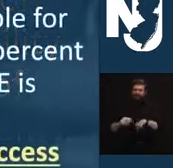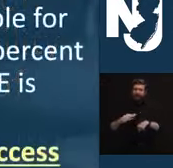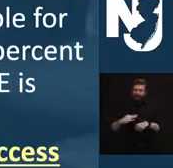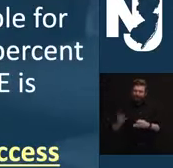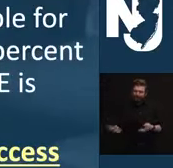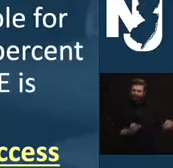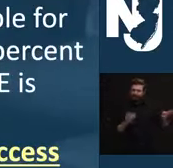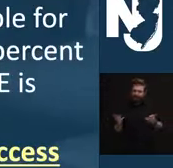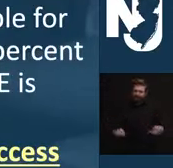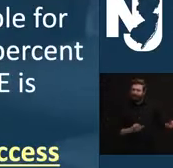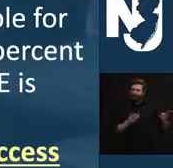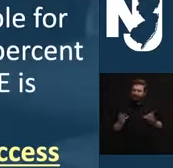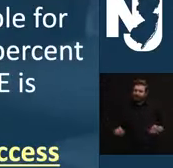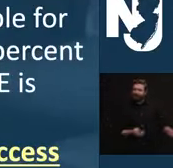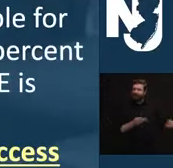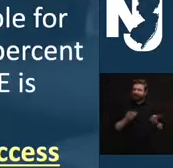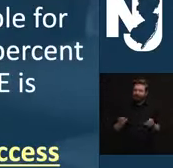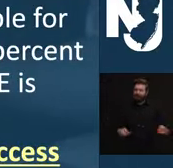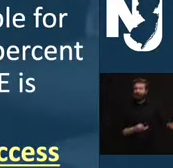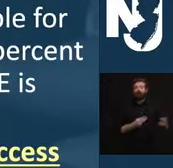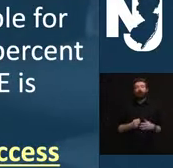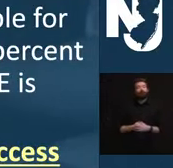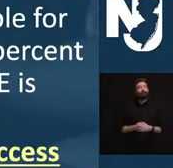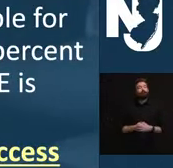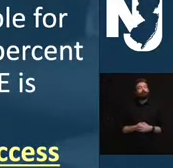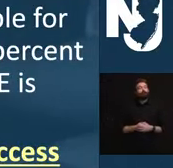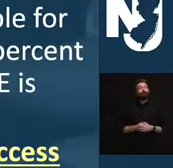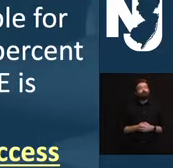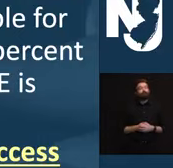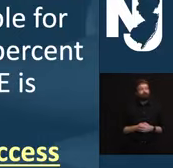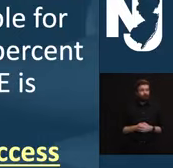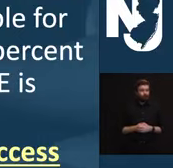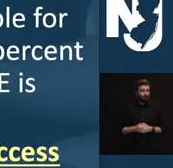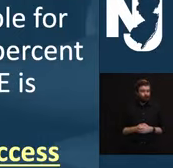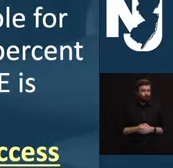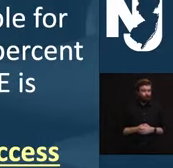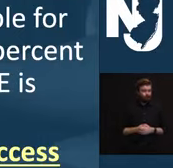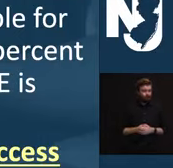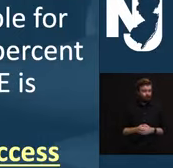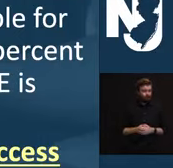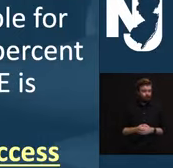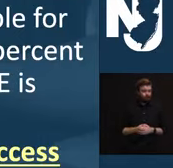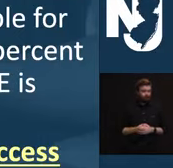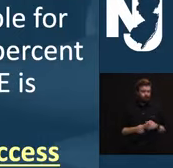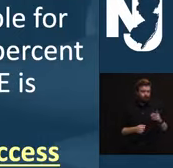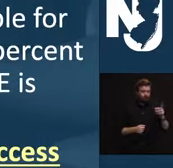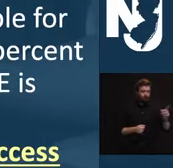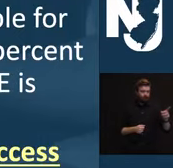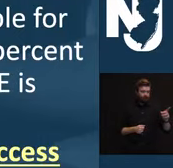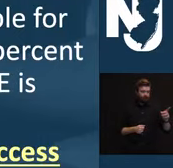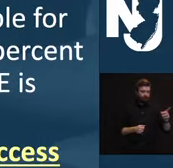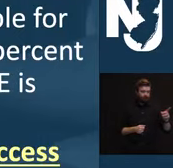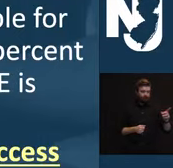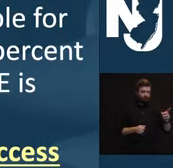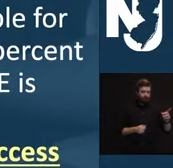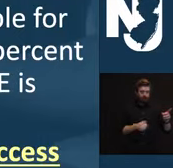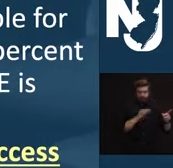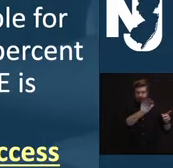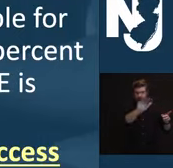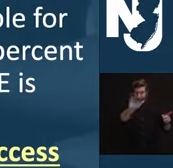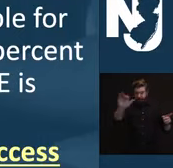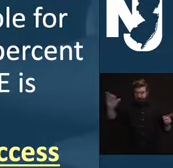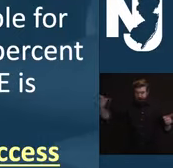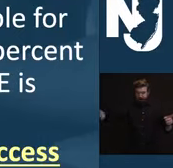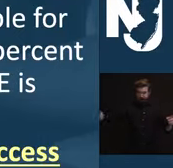gears. A reminder from the Economic Development Authority that the deadline for businesses with 100 or fewer employees to register and be